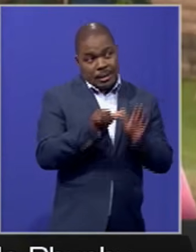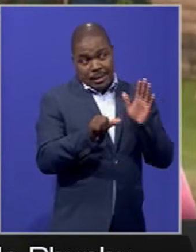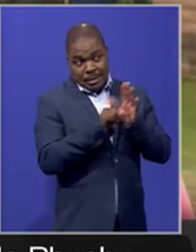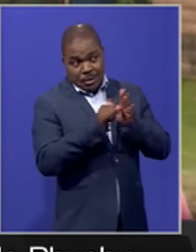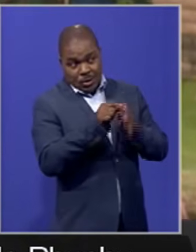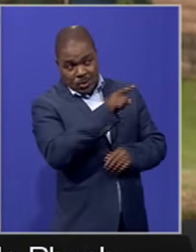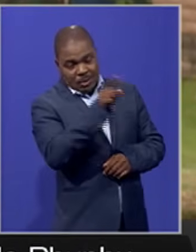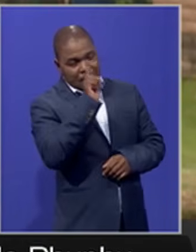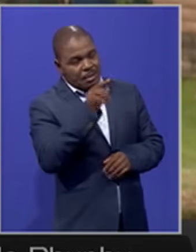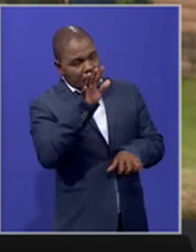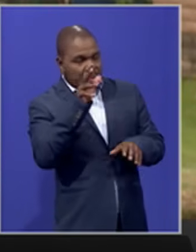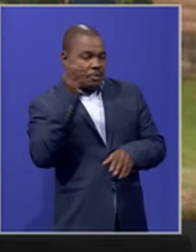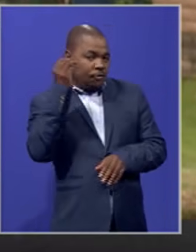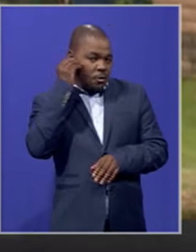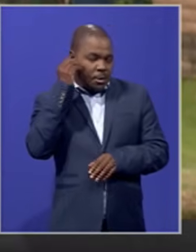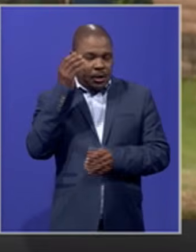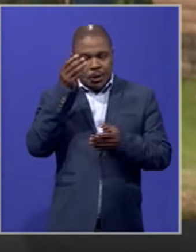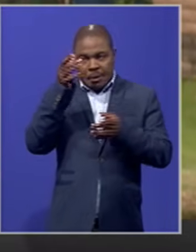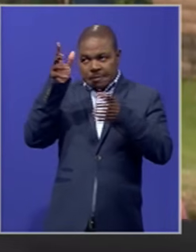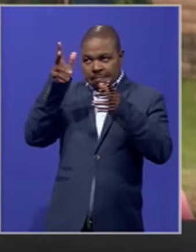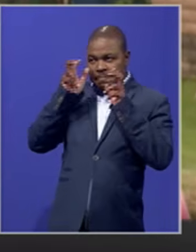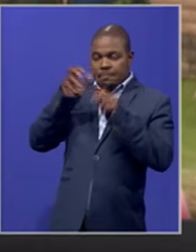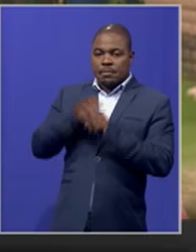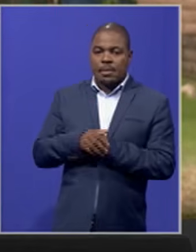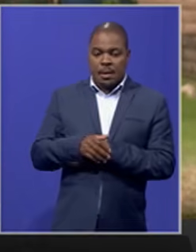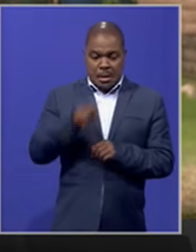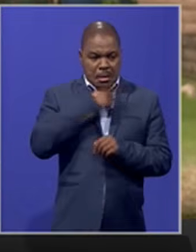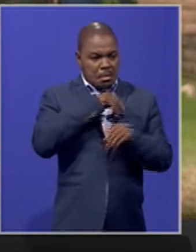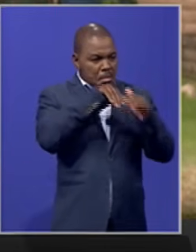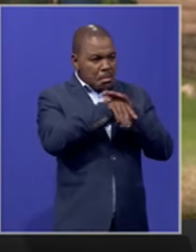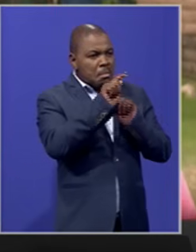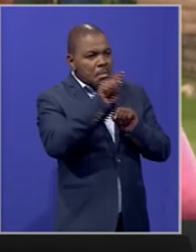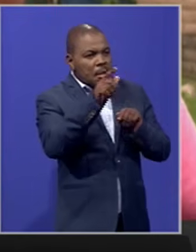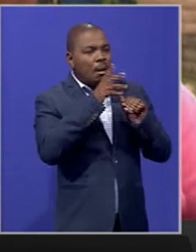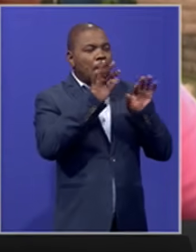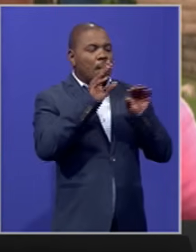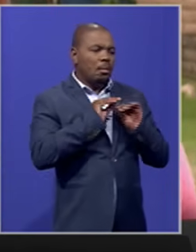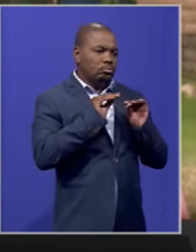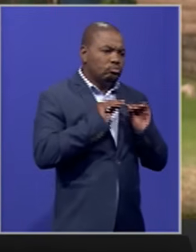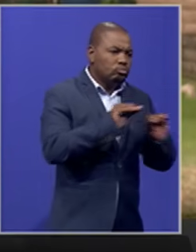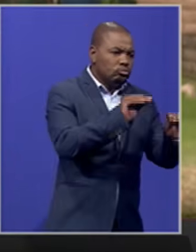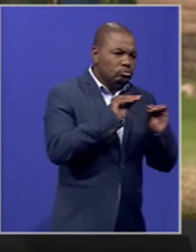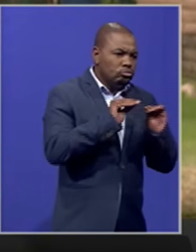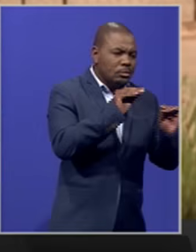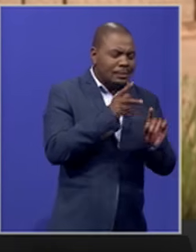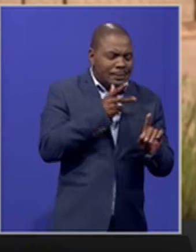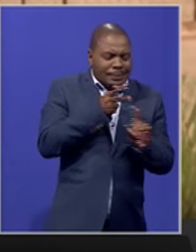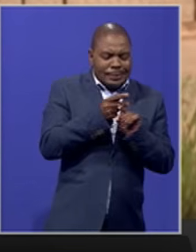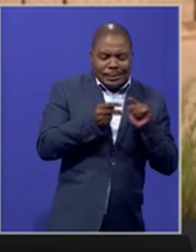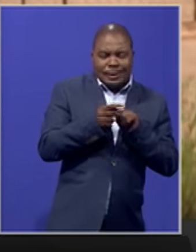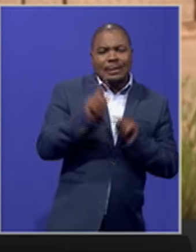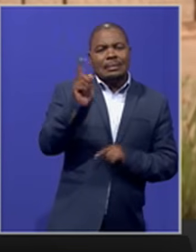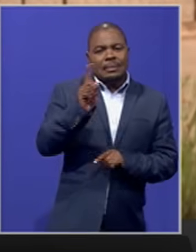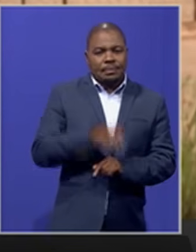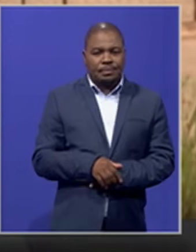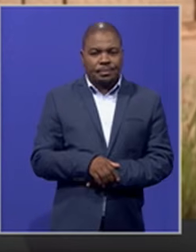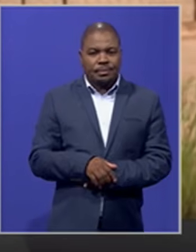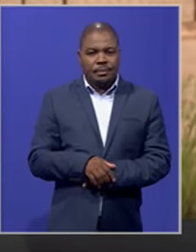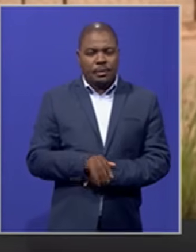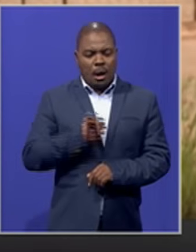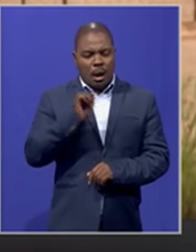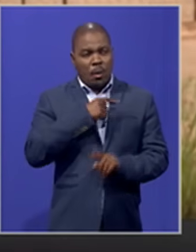fielding re dira le batho ba rona re ba ruta ka ga yone injection e. Seabe sa rona e tlile go nna